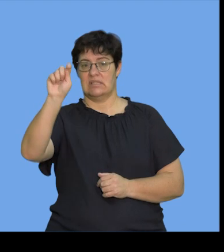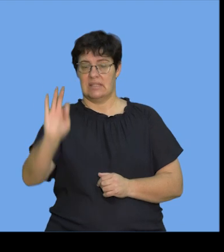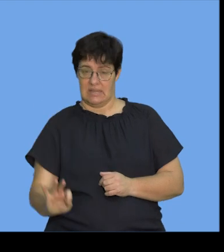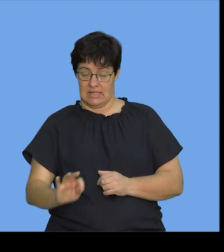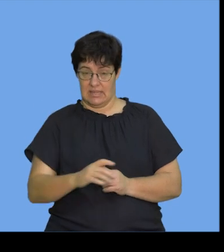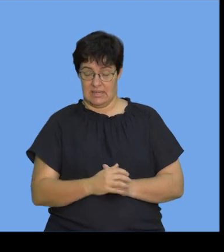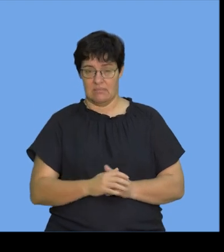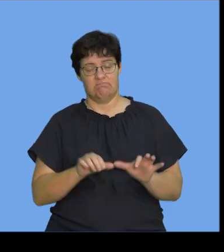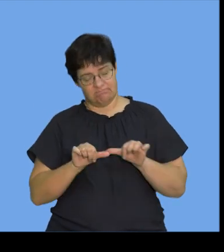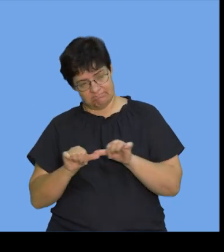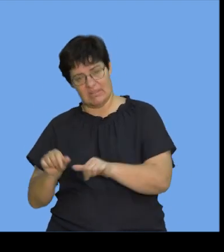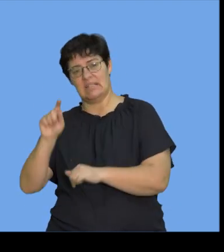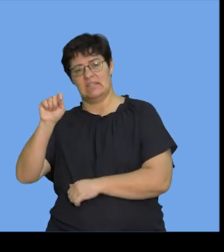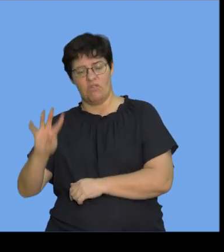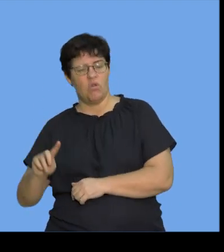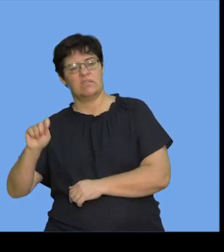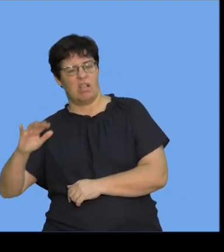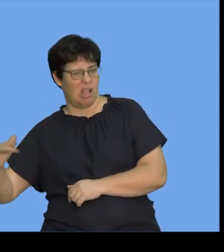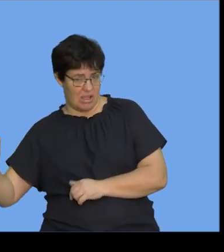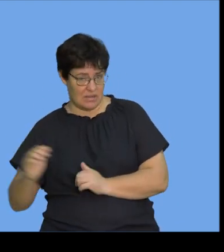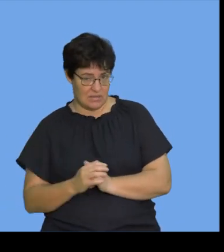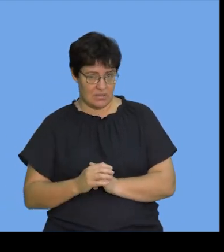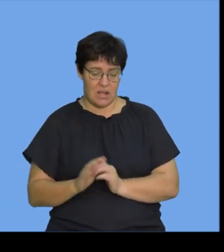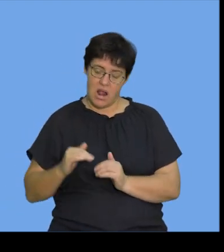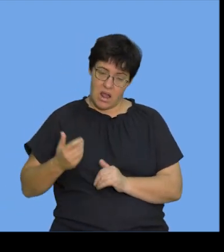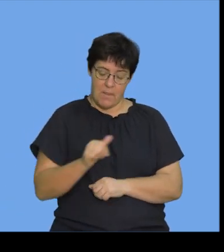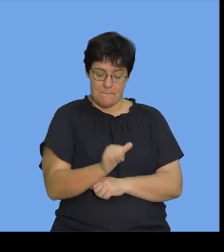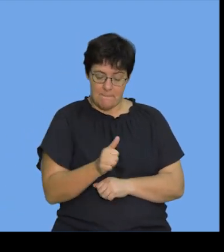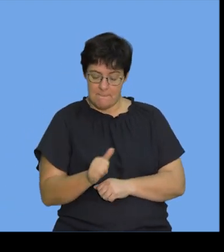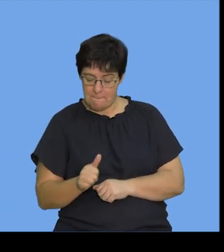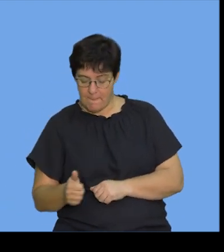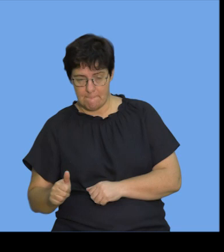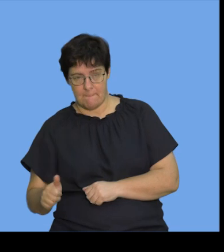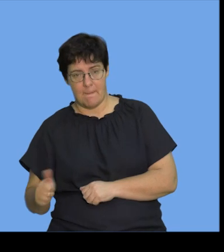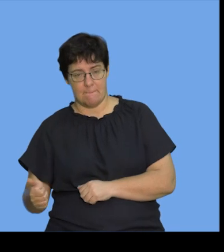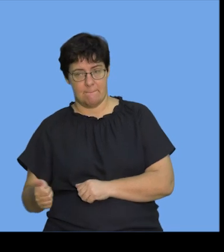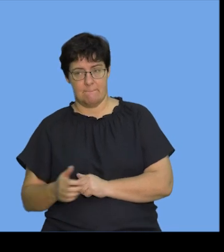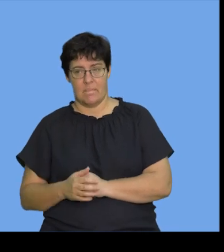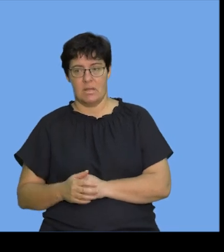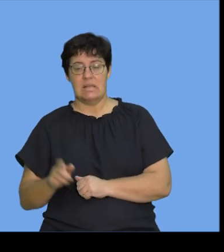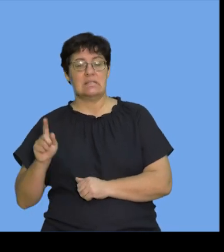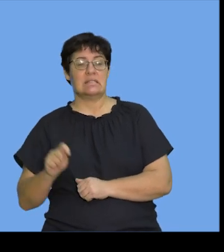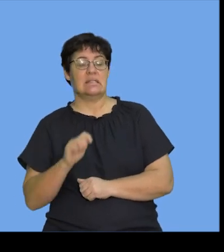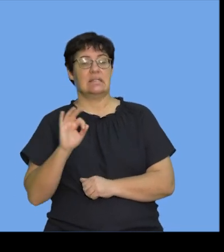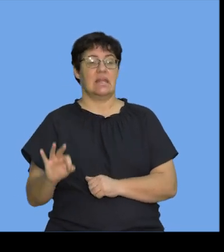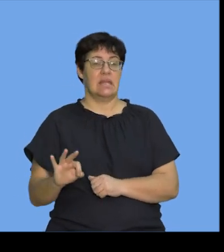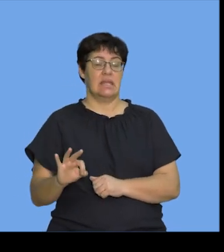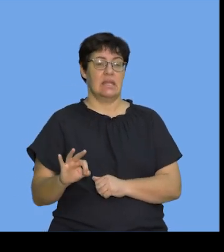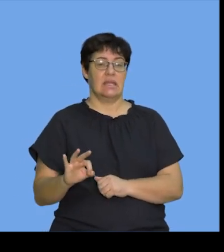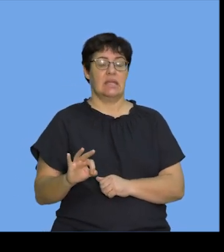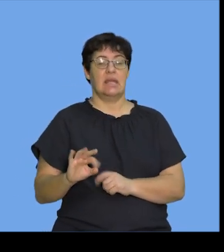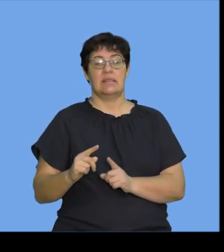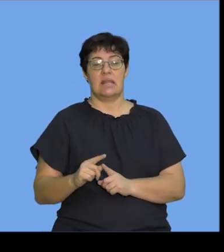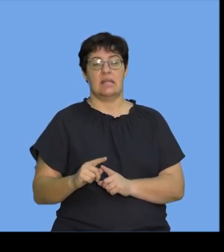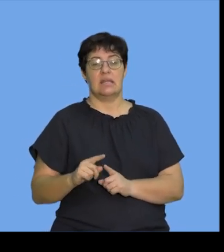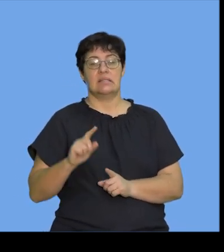You continue T4 like that consecutively, by the way. You can't then say T3 and then the following one